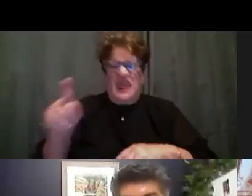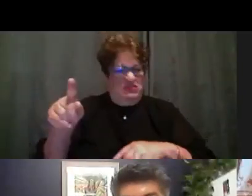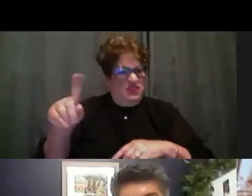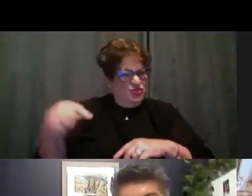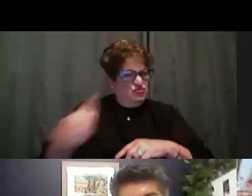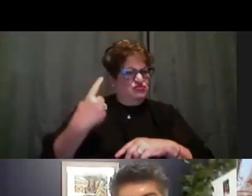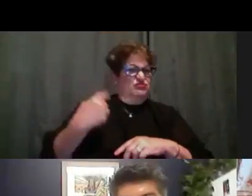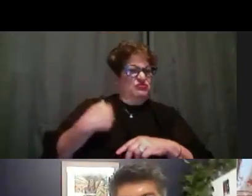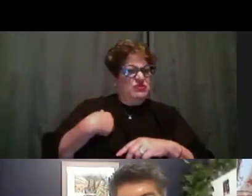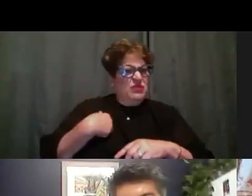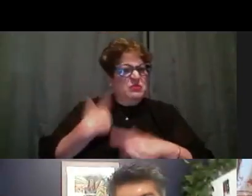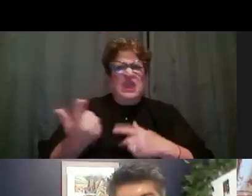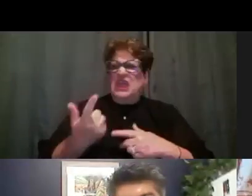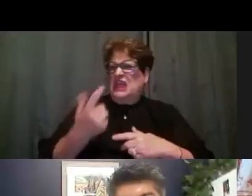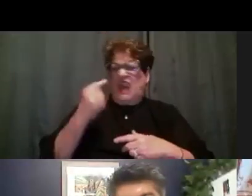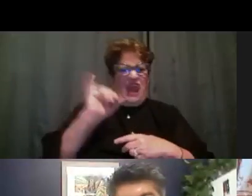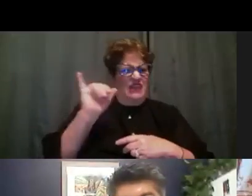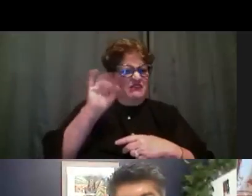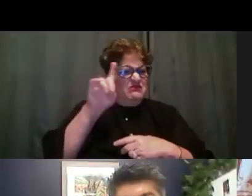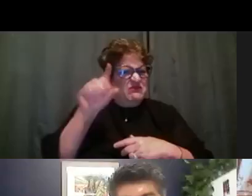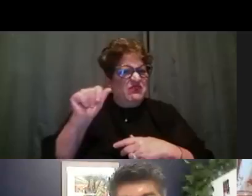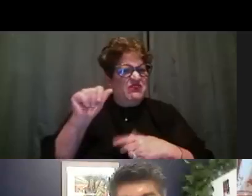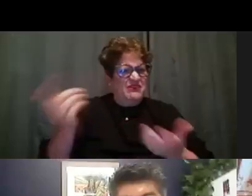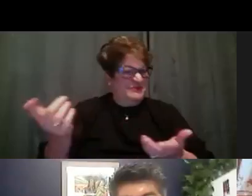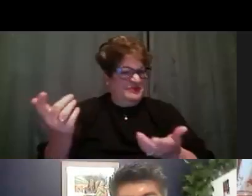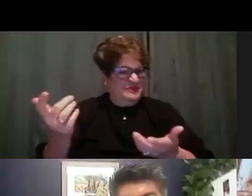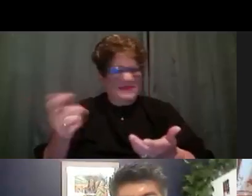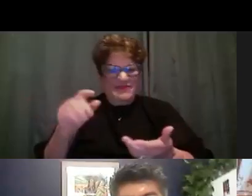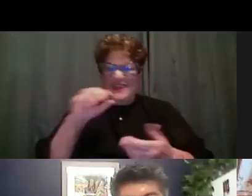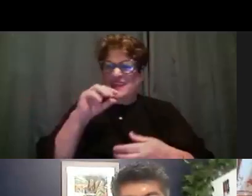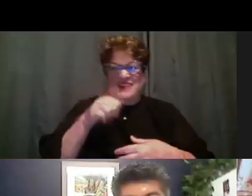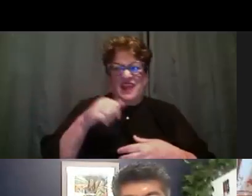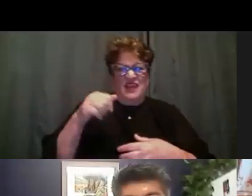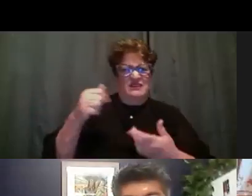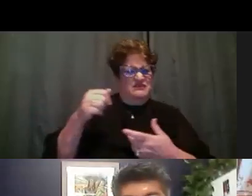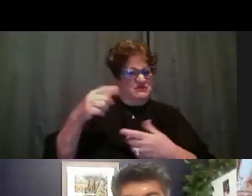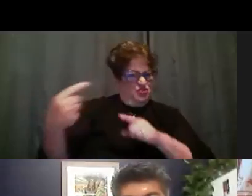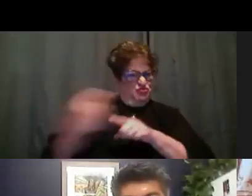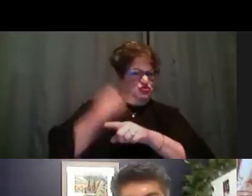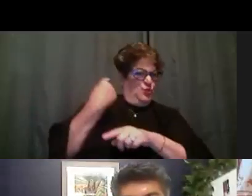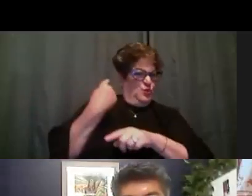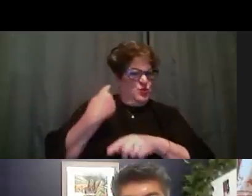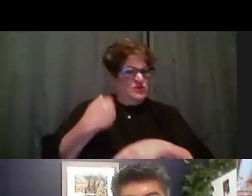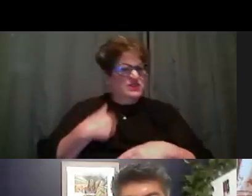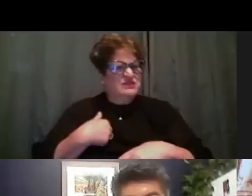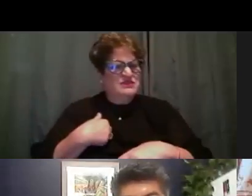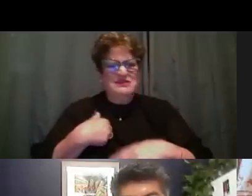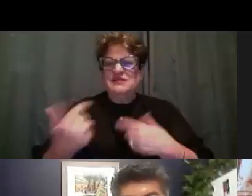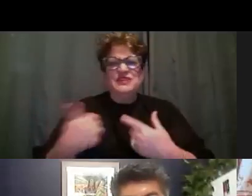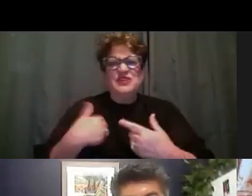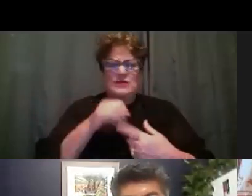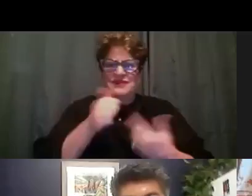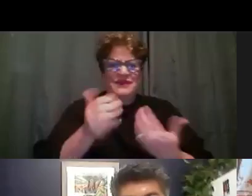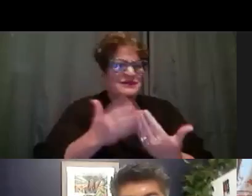And I was relieved that I was able to find the peer-to-peer group because it wasn't easy. It was